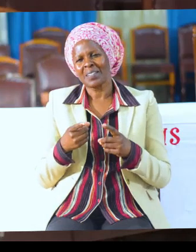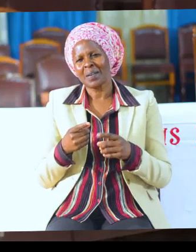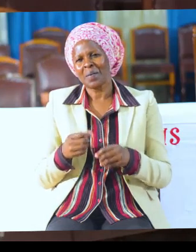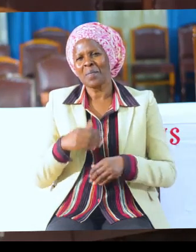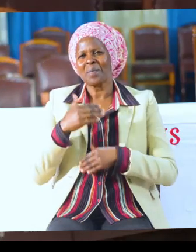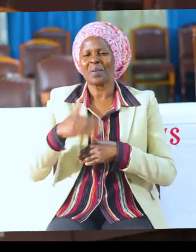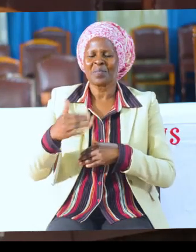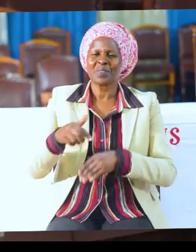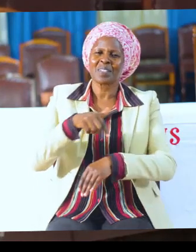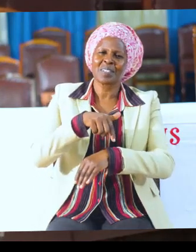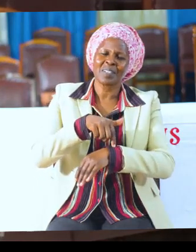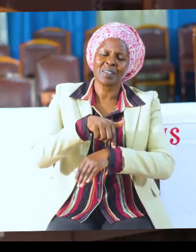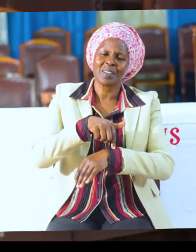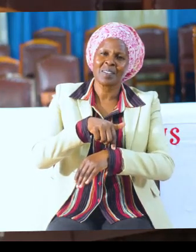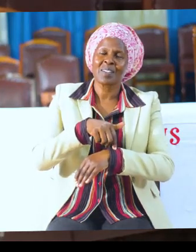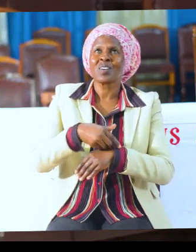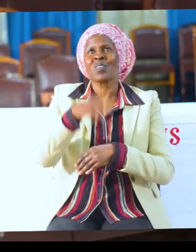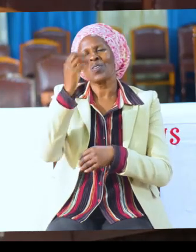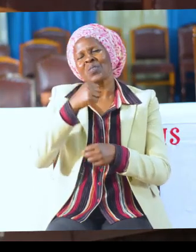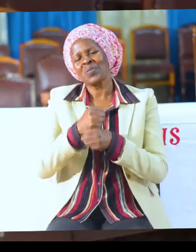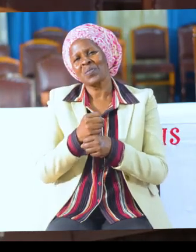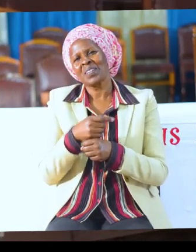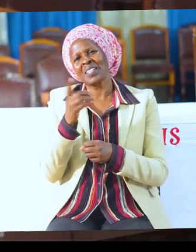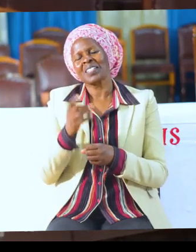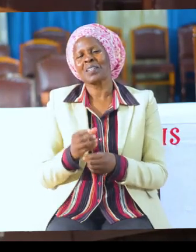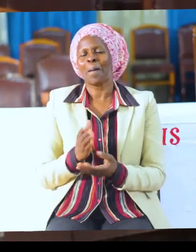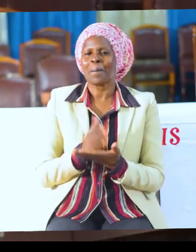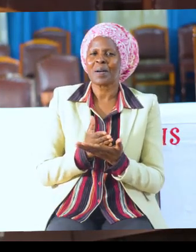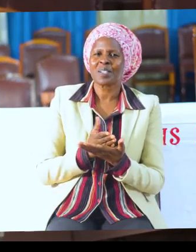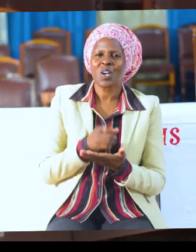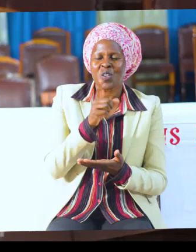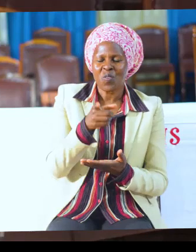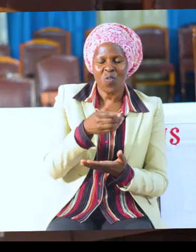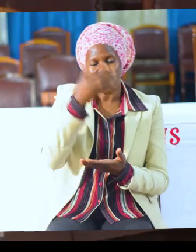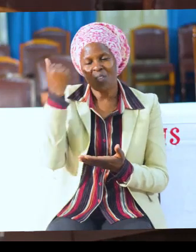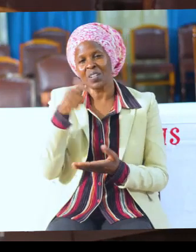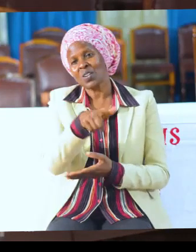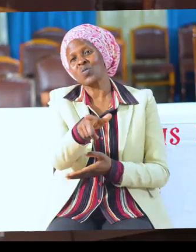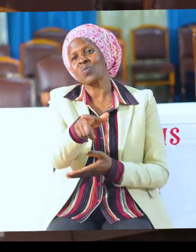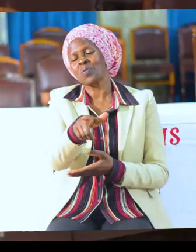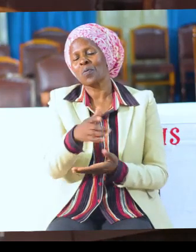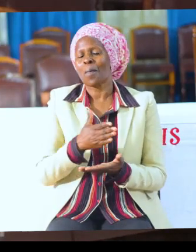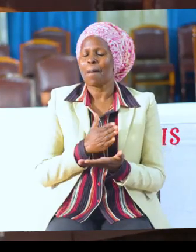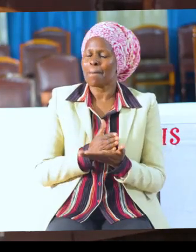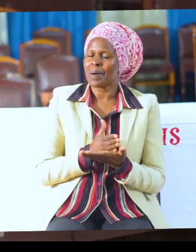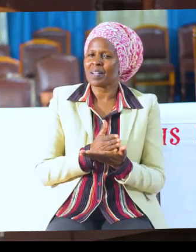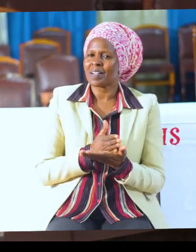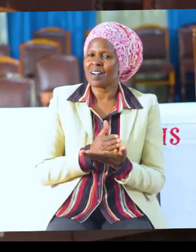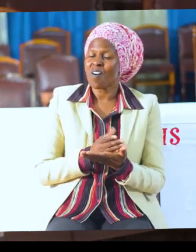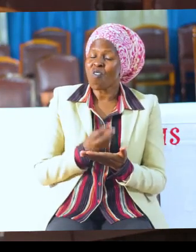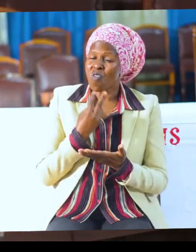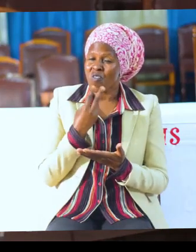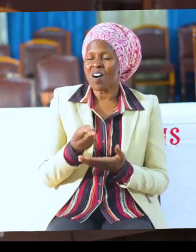times, after the Lord has done his part, we forget our part. And it is good to know that a vow